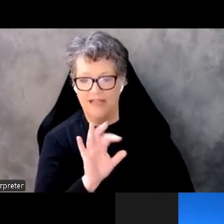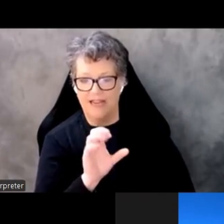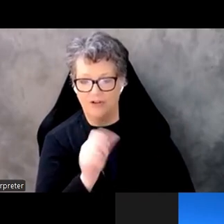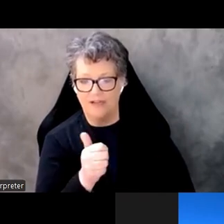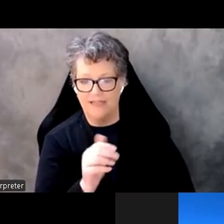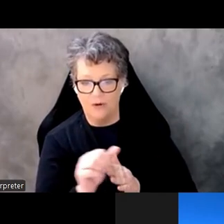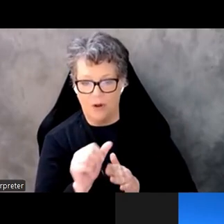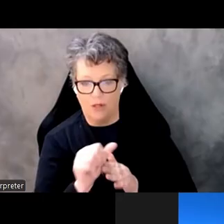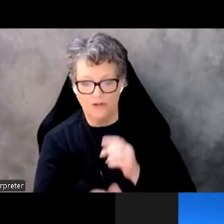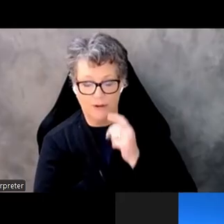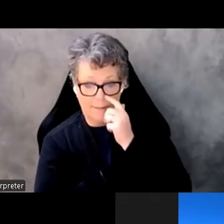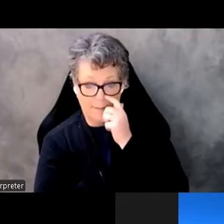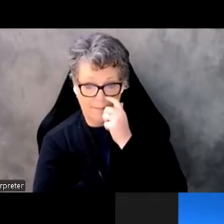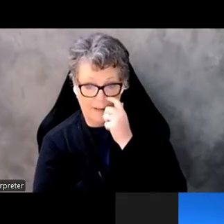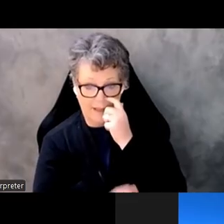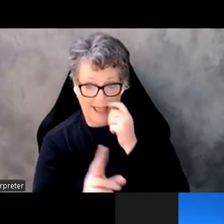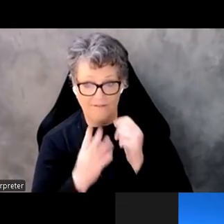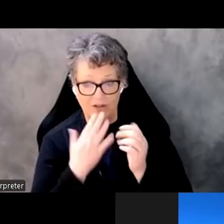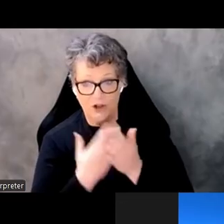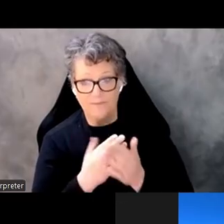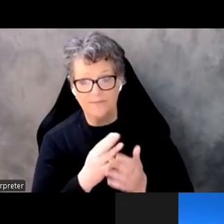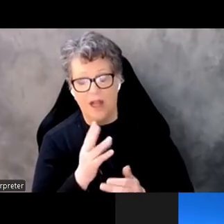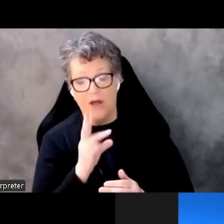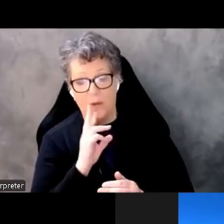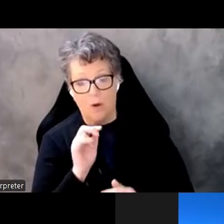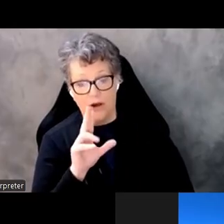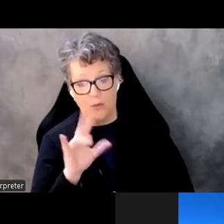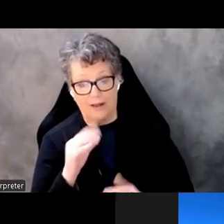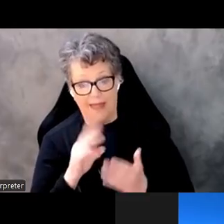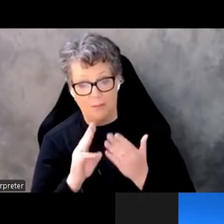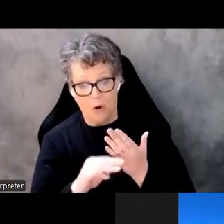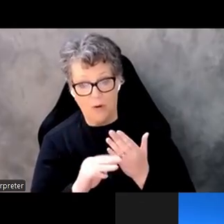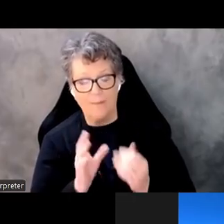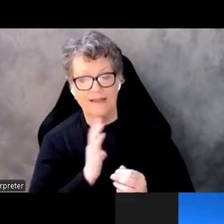$1,889,910. Very good. The Water Relay Program